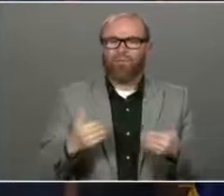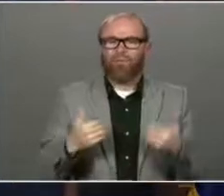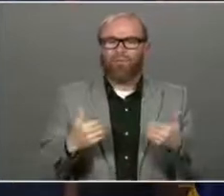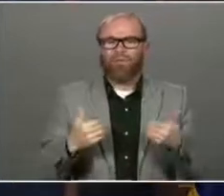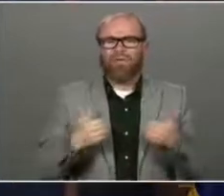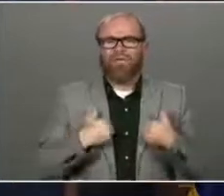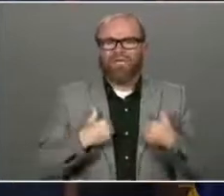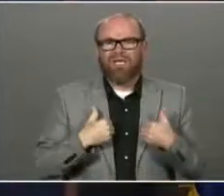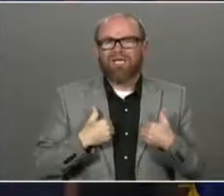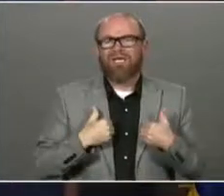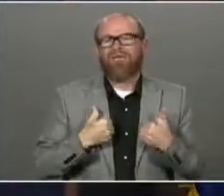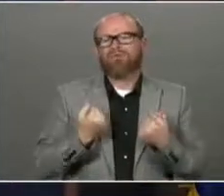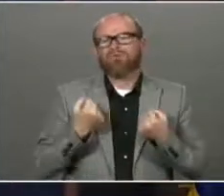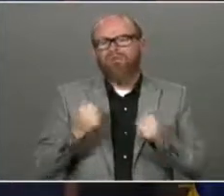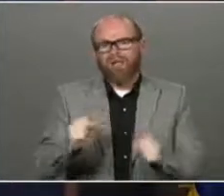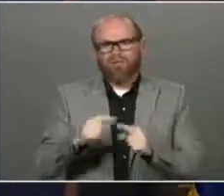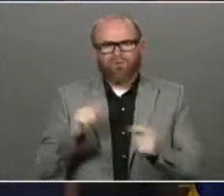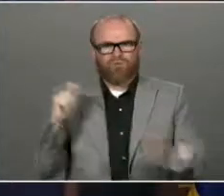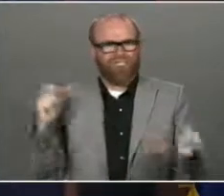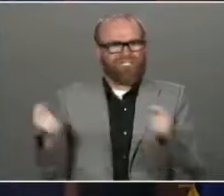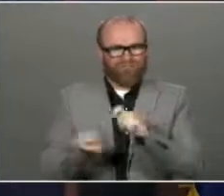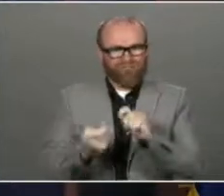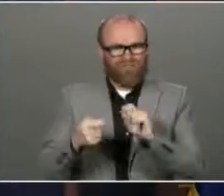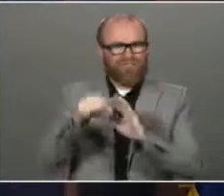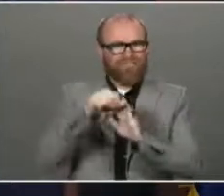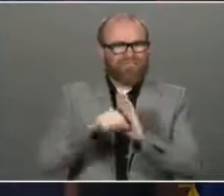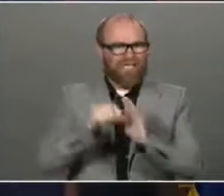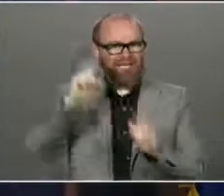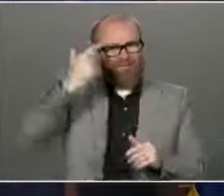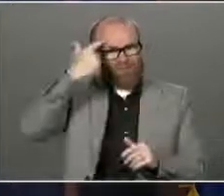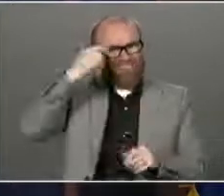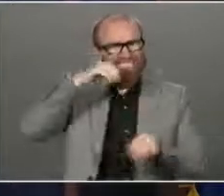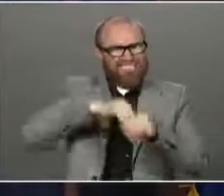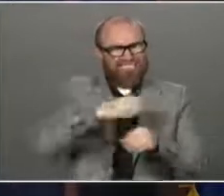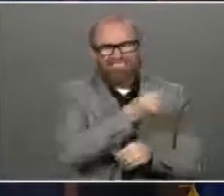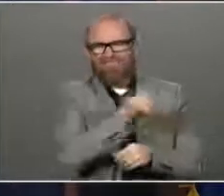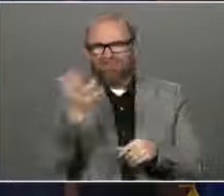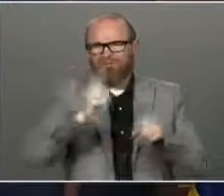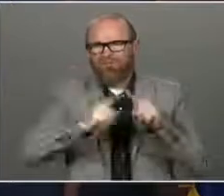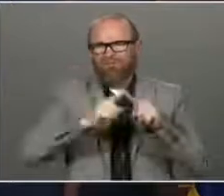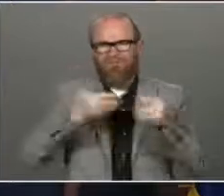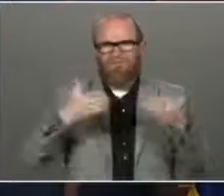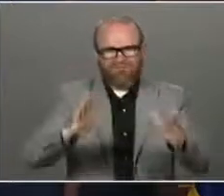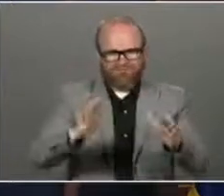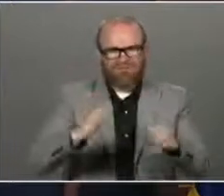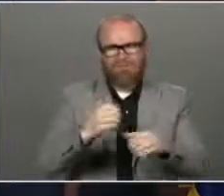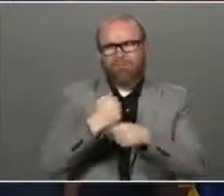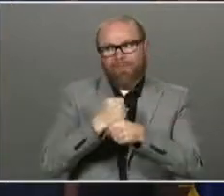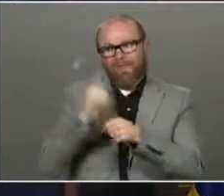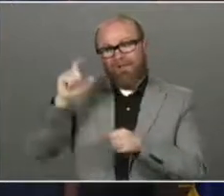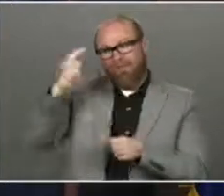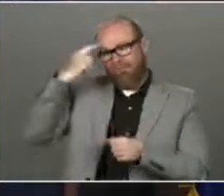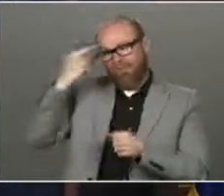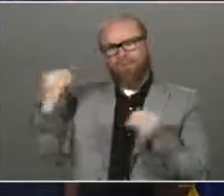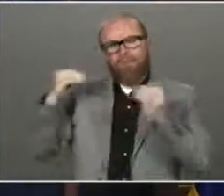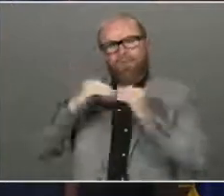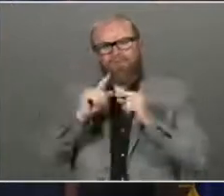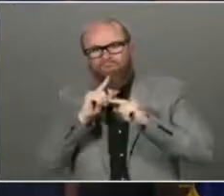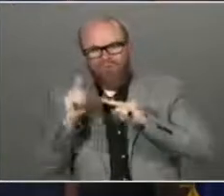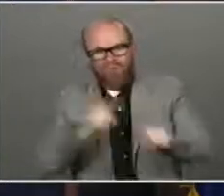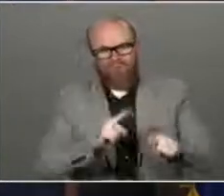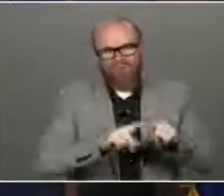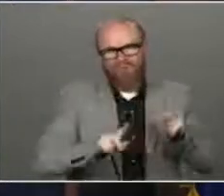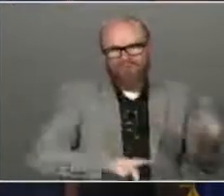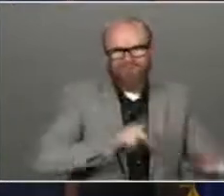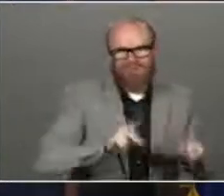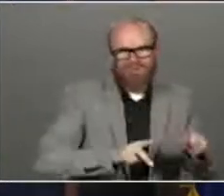we're trying to change state government in big ways, to make government much more responsive to the people, to make government much